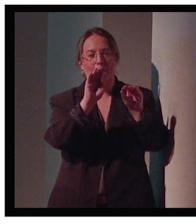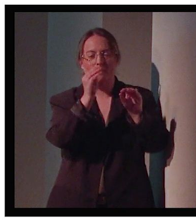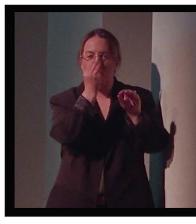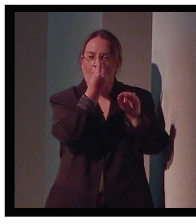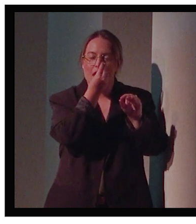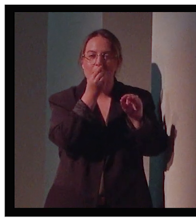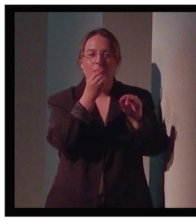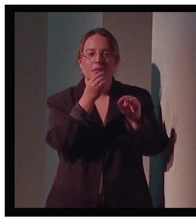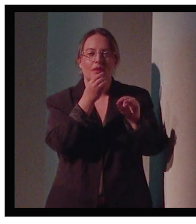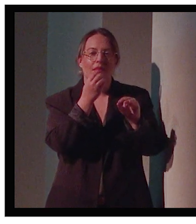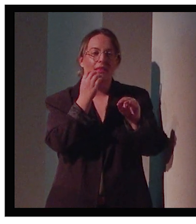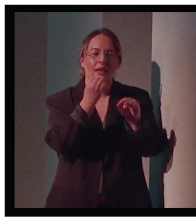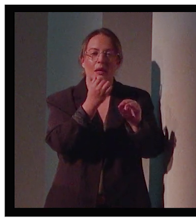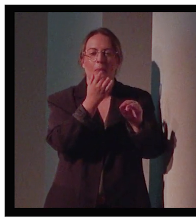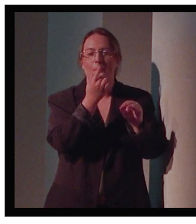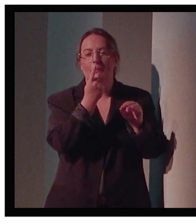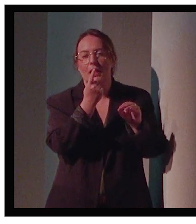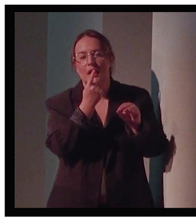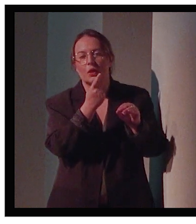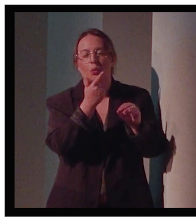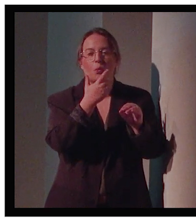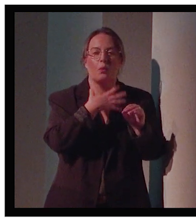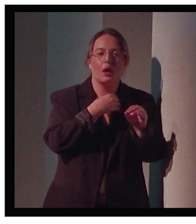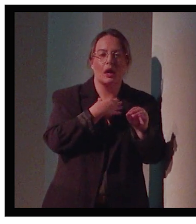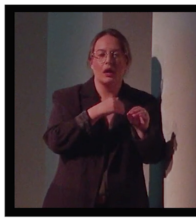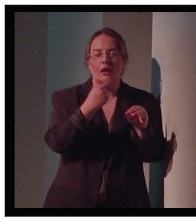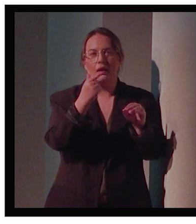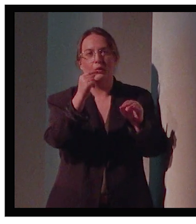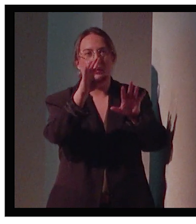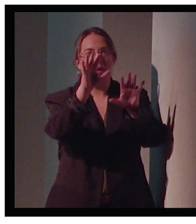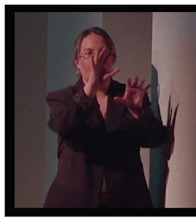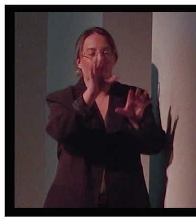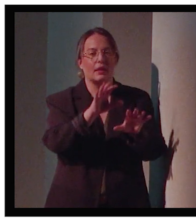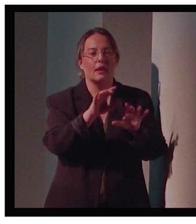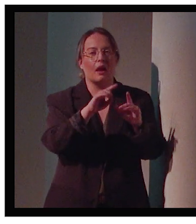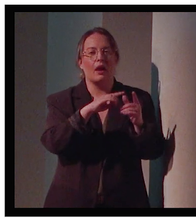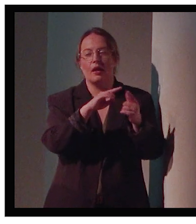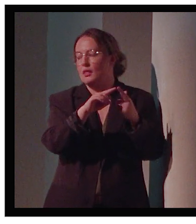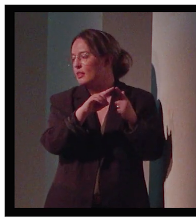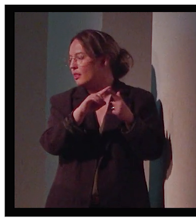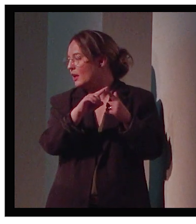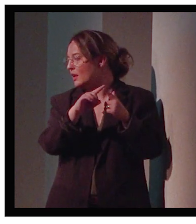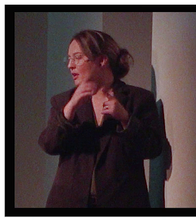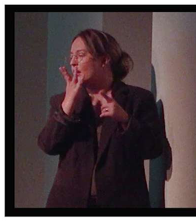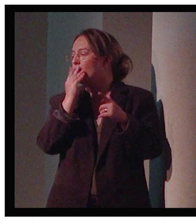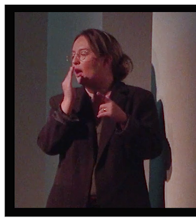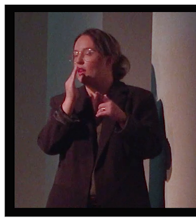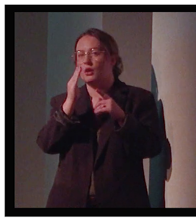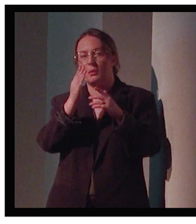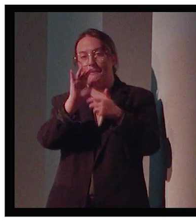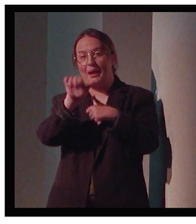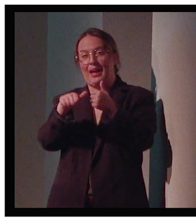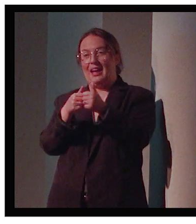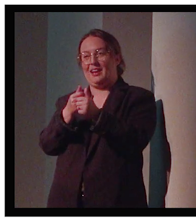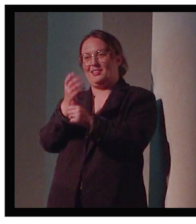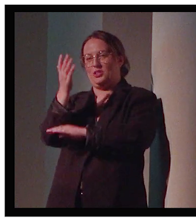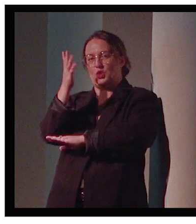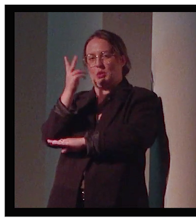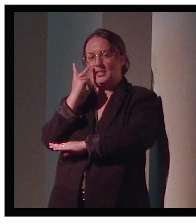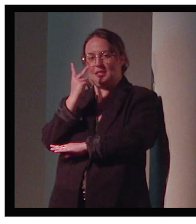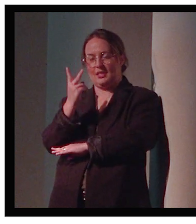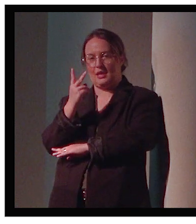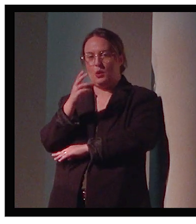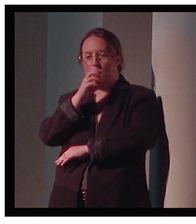of red, bright red paint hint at the roof of the estate's various buildings beyond and behind. But in